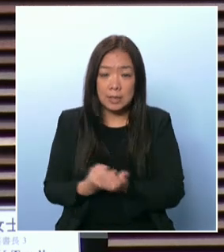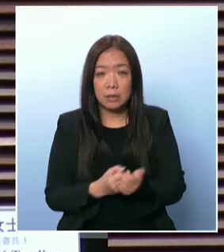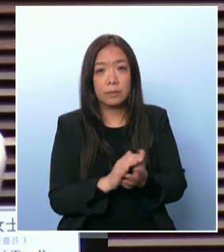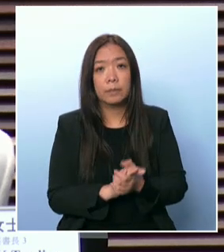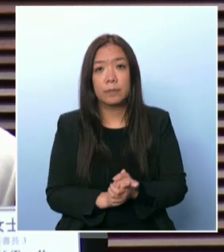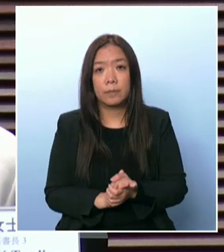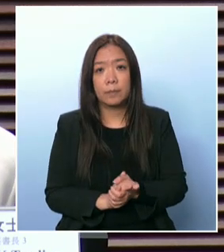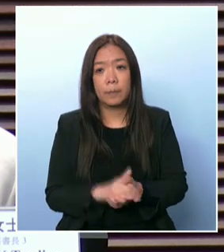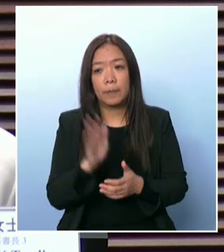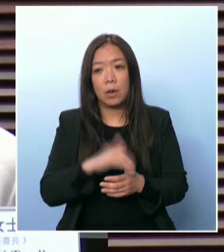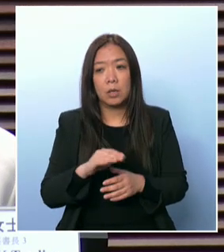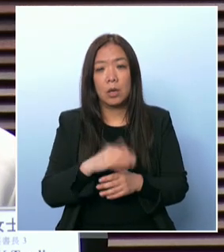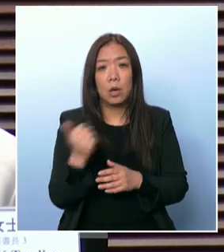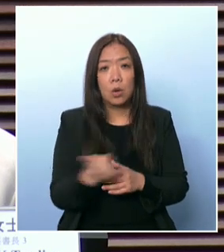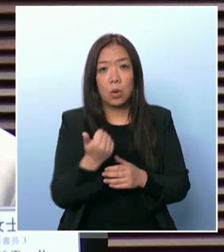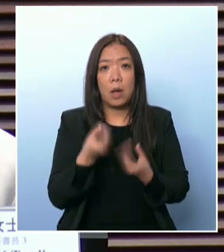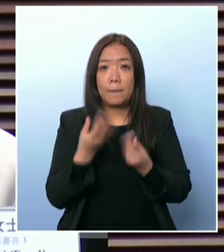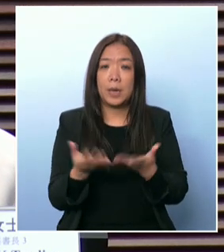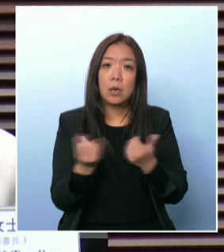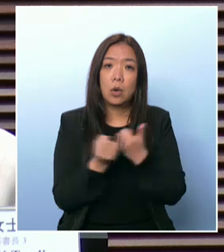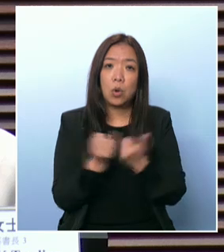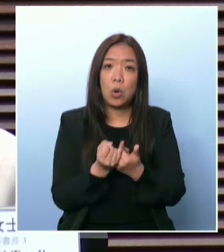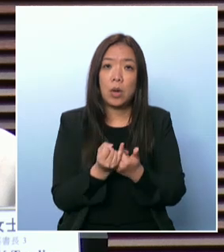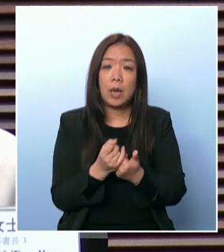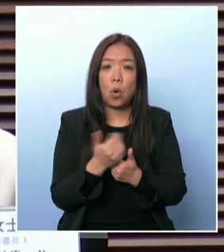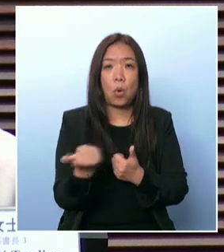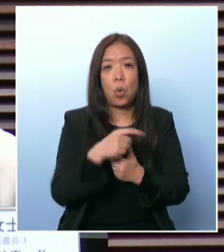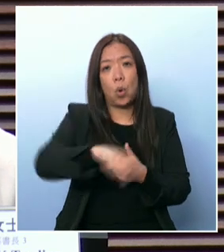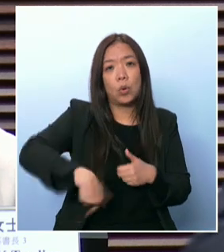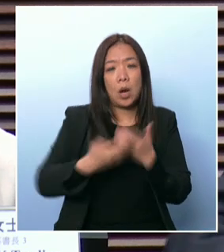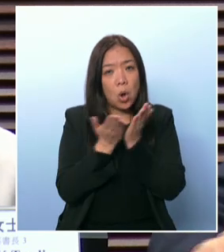medium-range plan. Now, with the support of members,